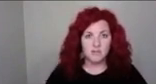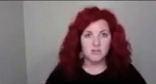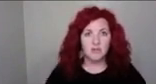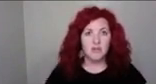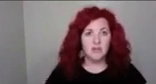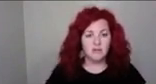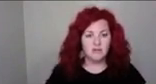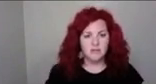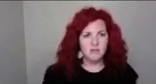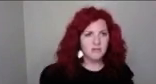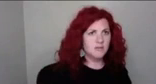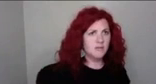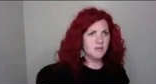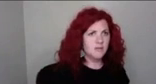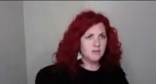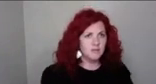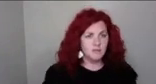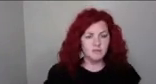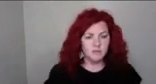Stugubi. Hey,